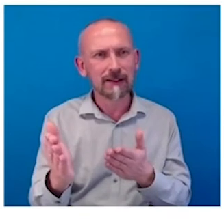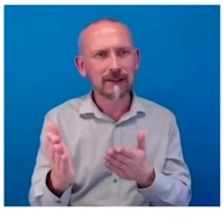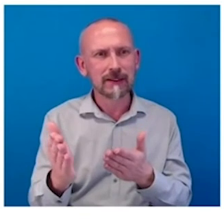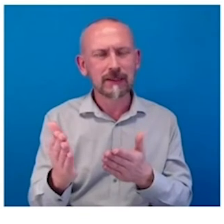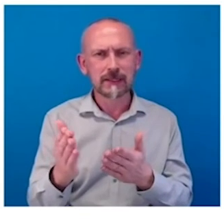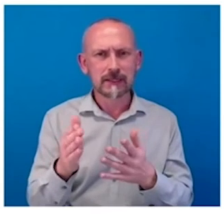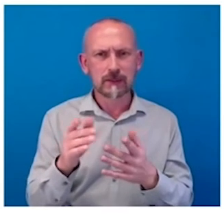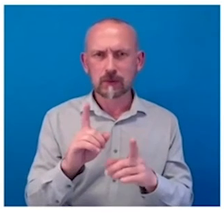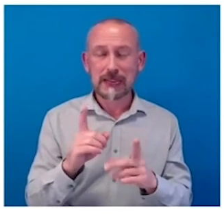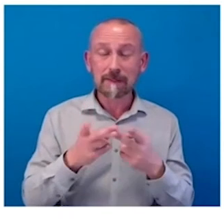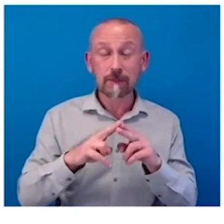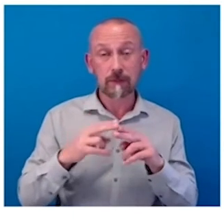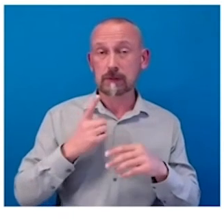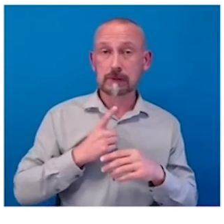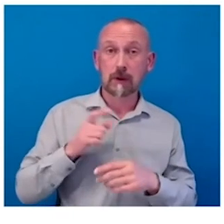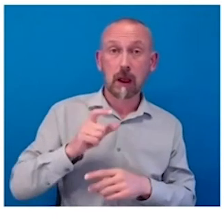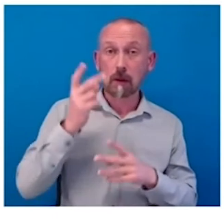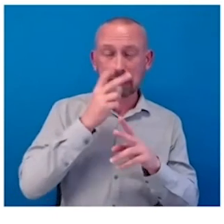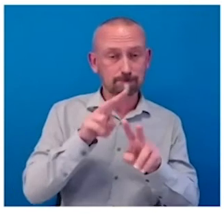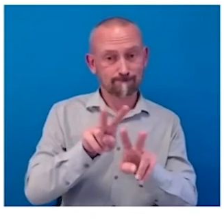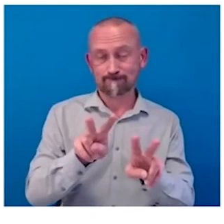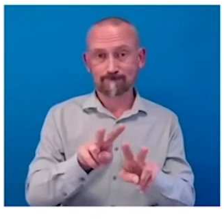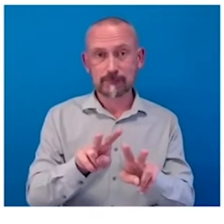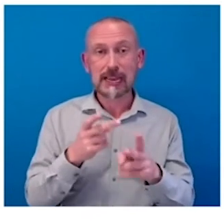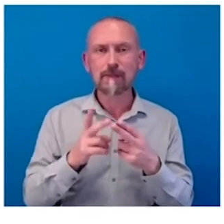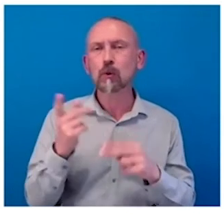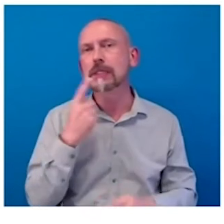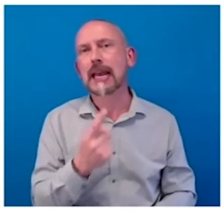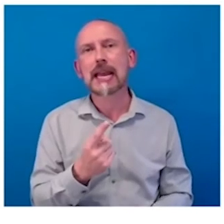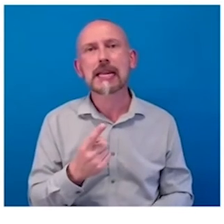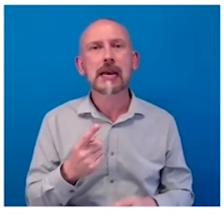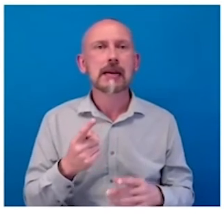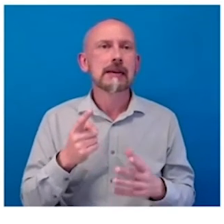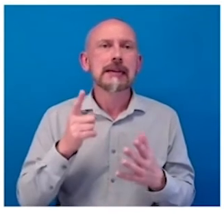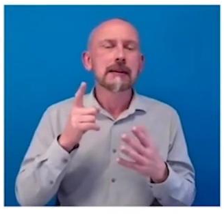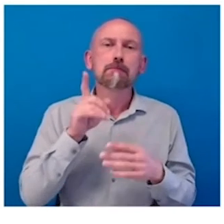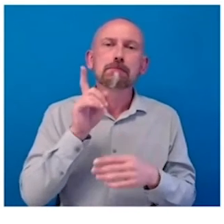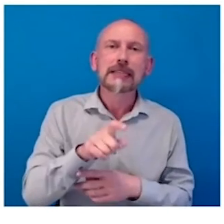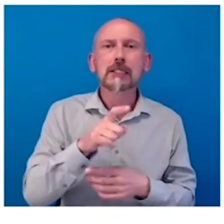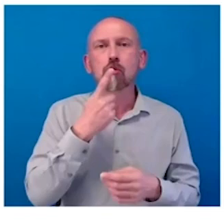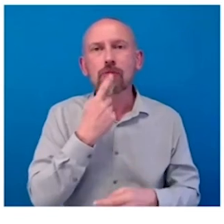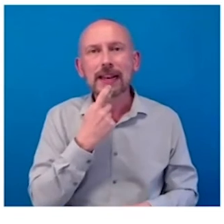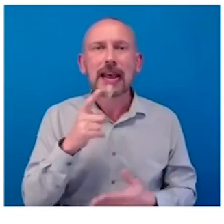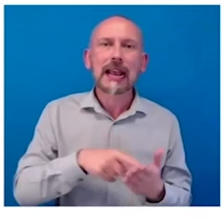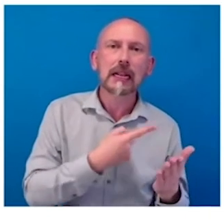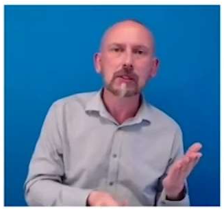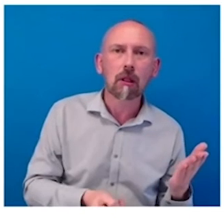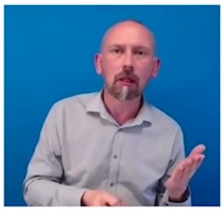two. So for example, if you said press the red button to cancel and the green button to continue, that wouldn't be accessible to many